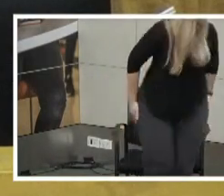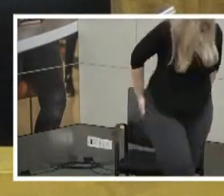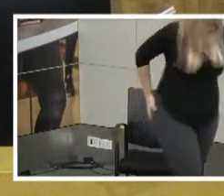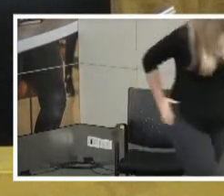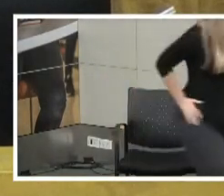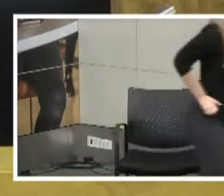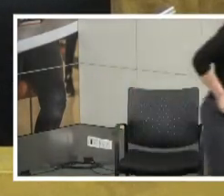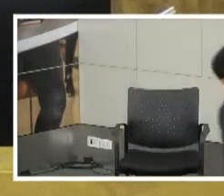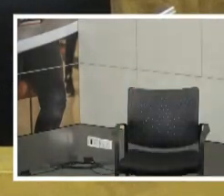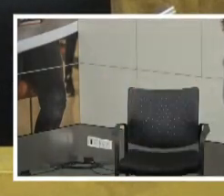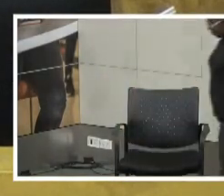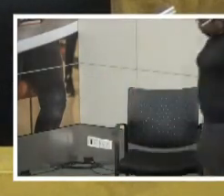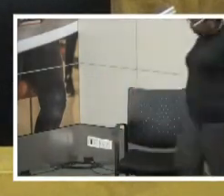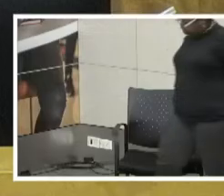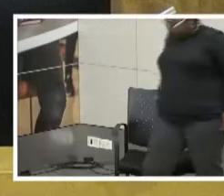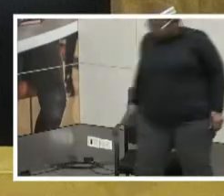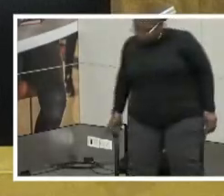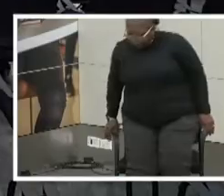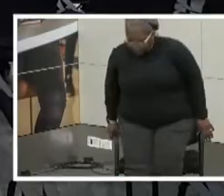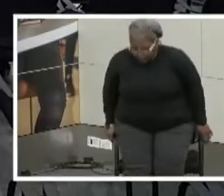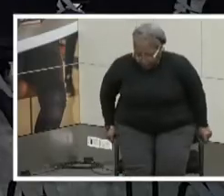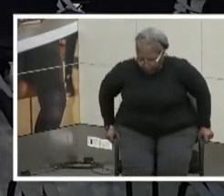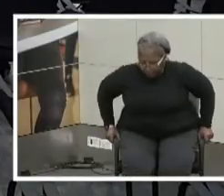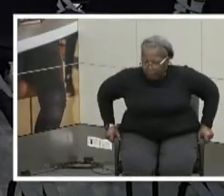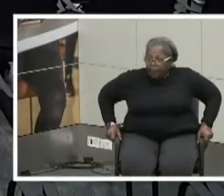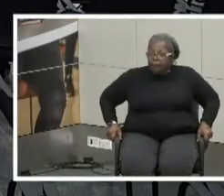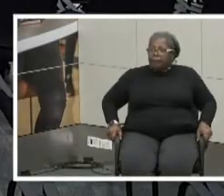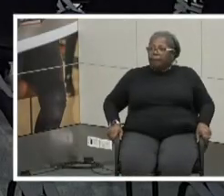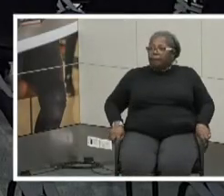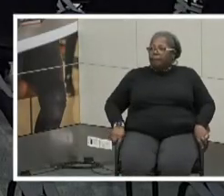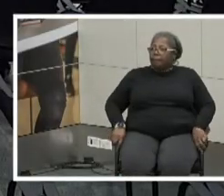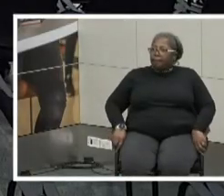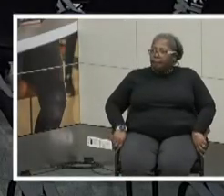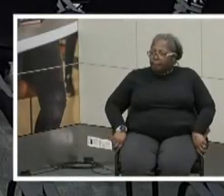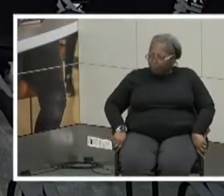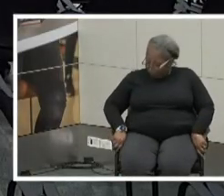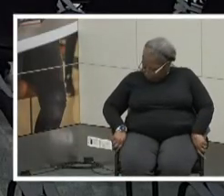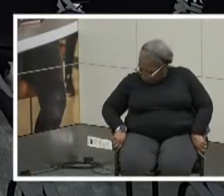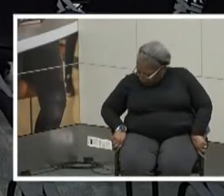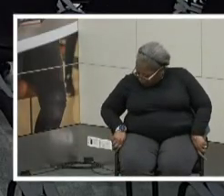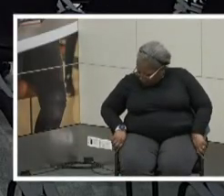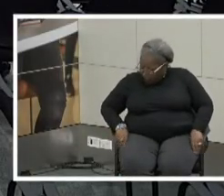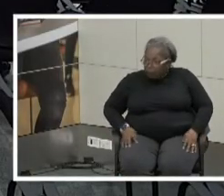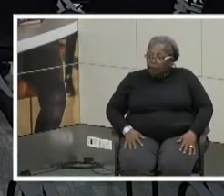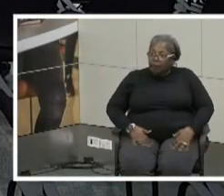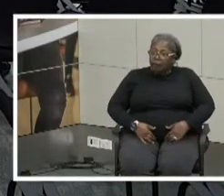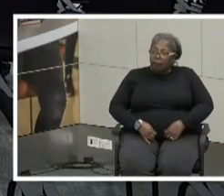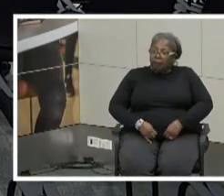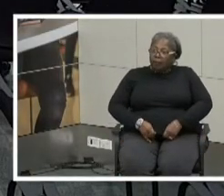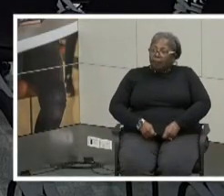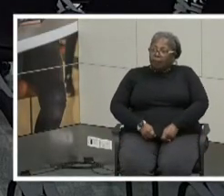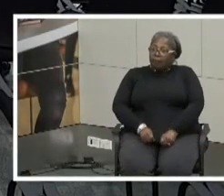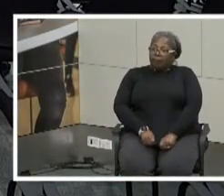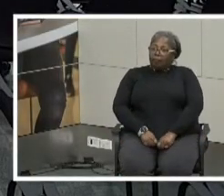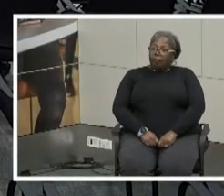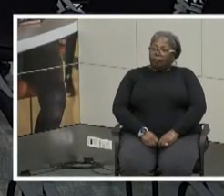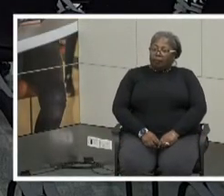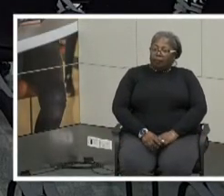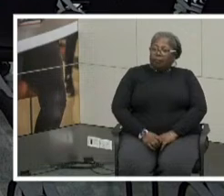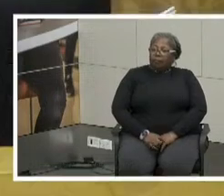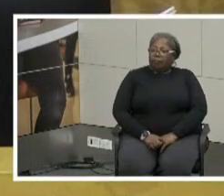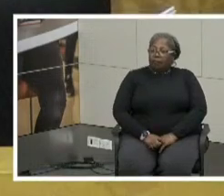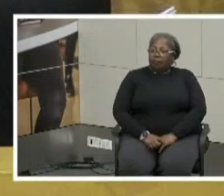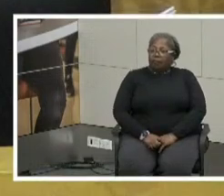Cheryl Hensley Cheryl Cheryl Hensley number 28